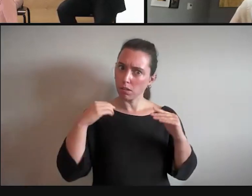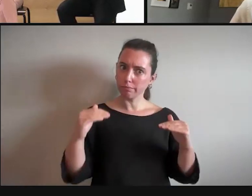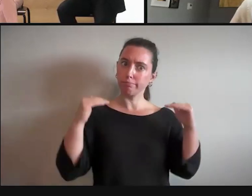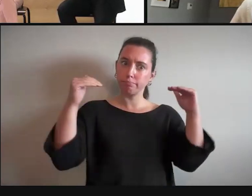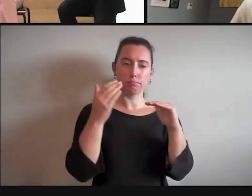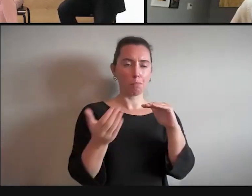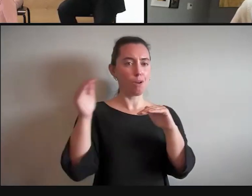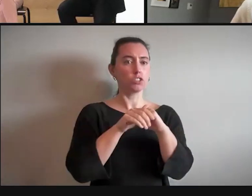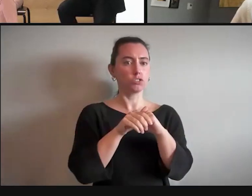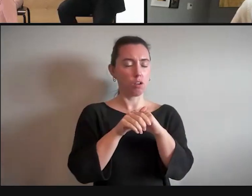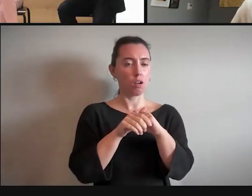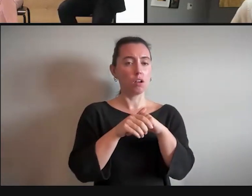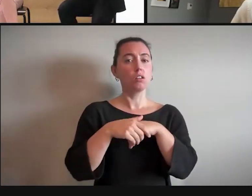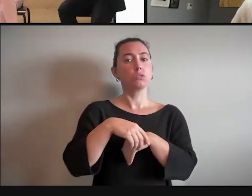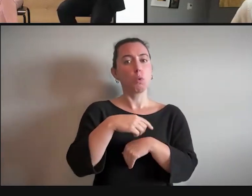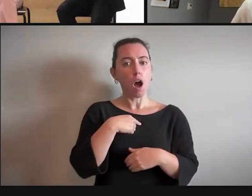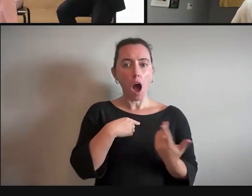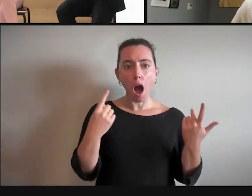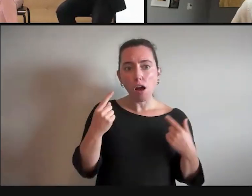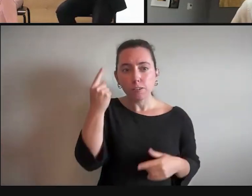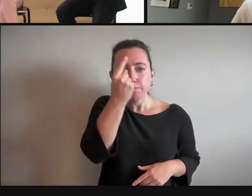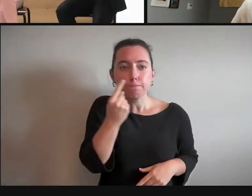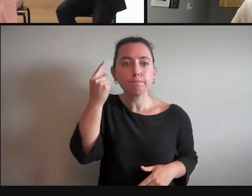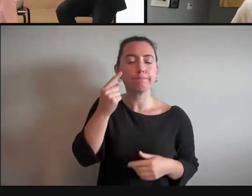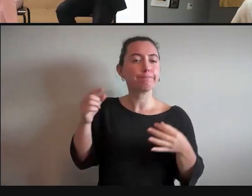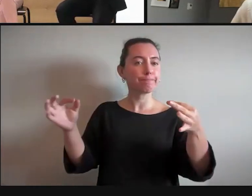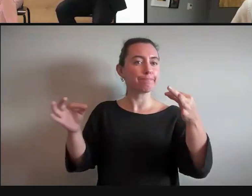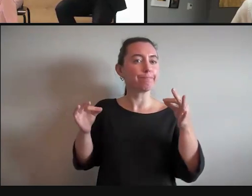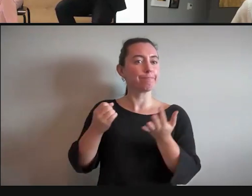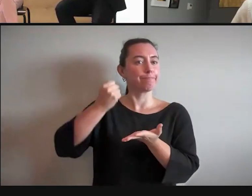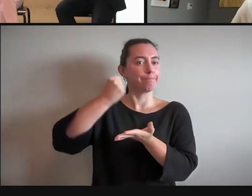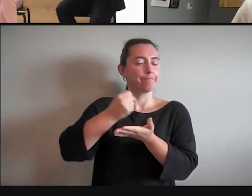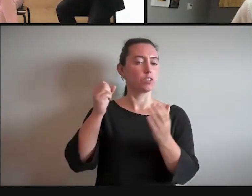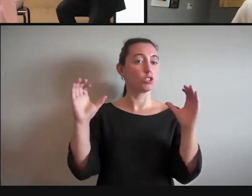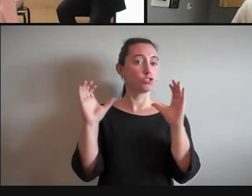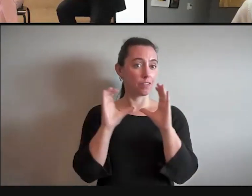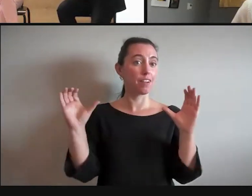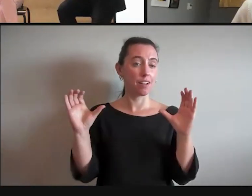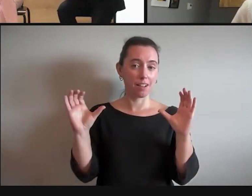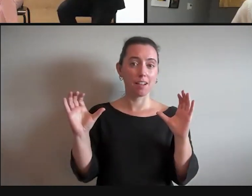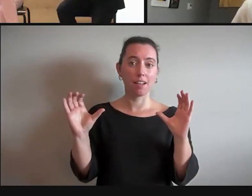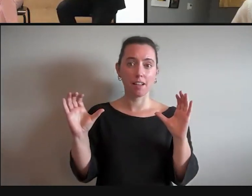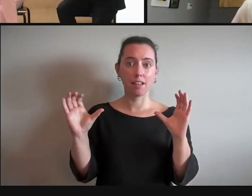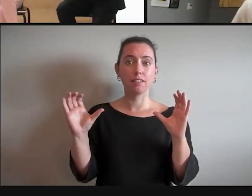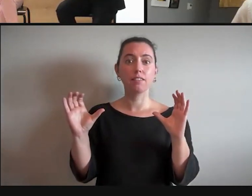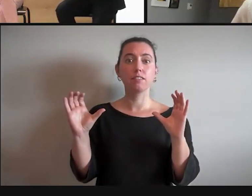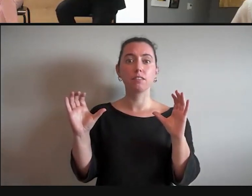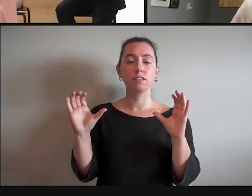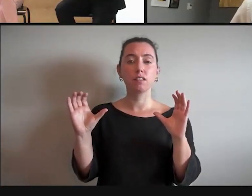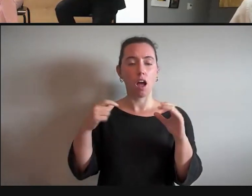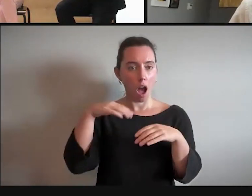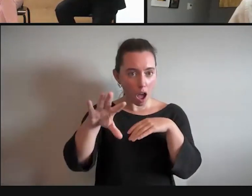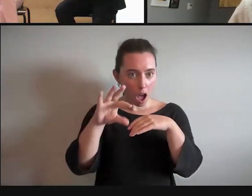started to investigate about certification and well, come across to IAAP,